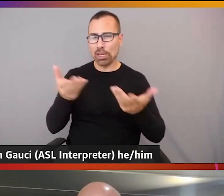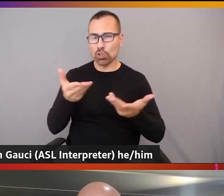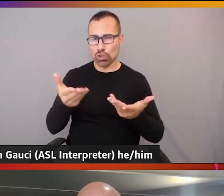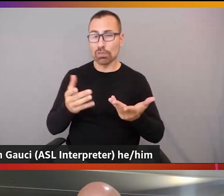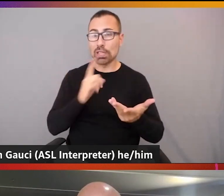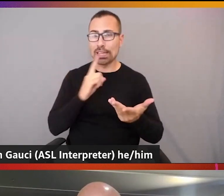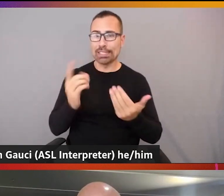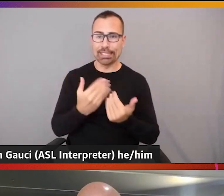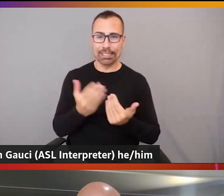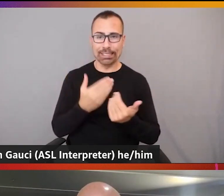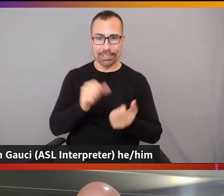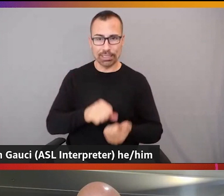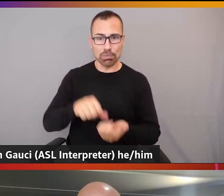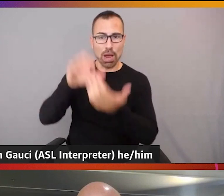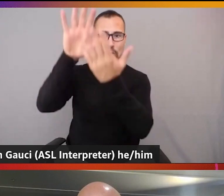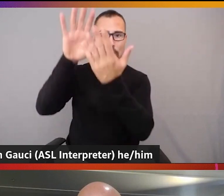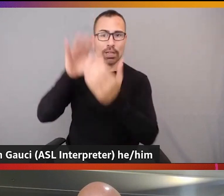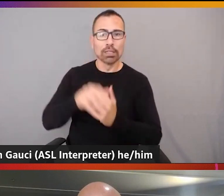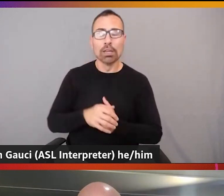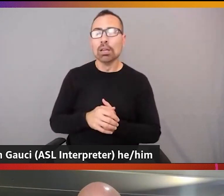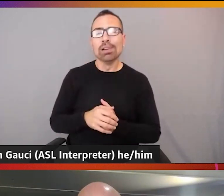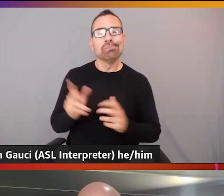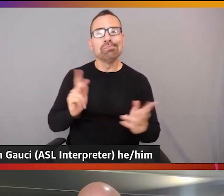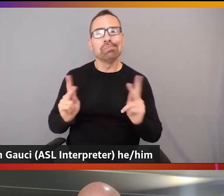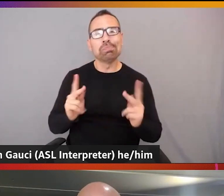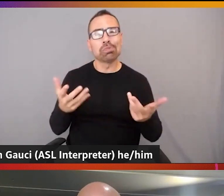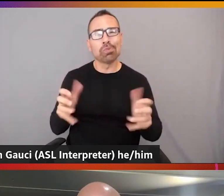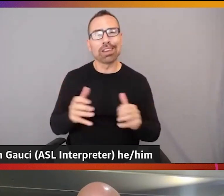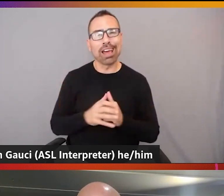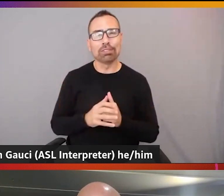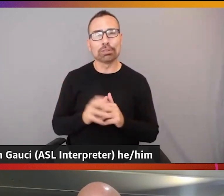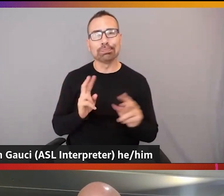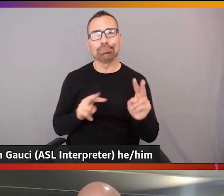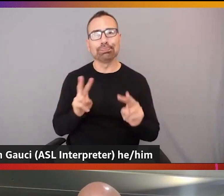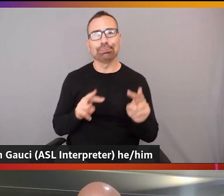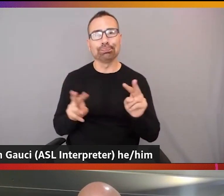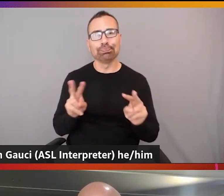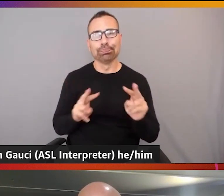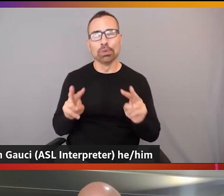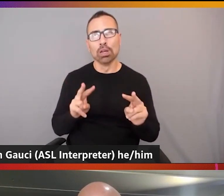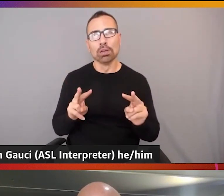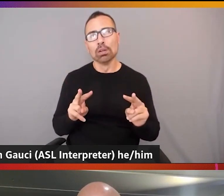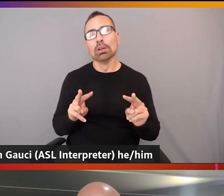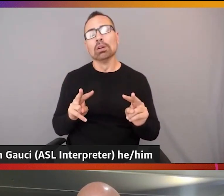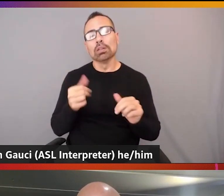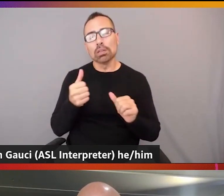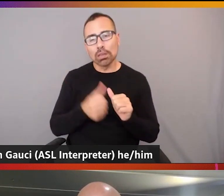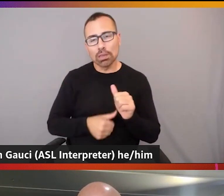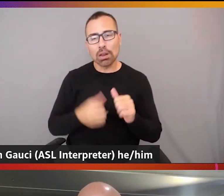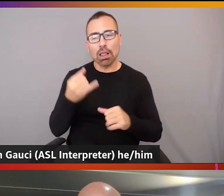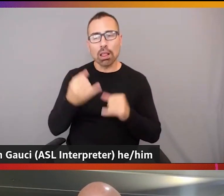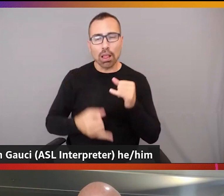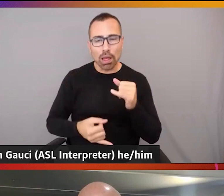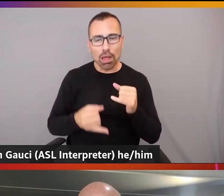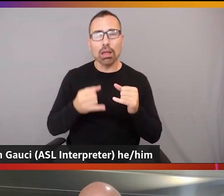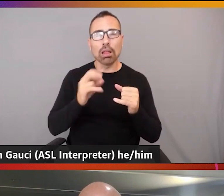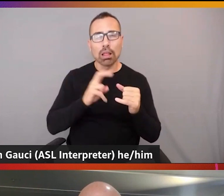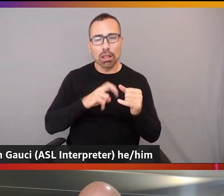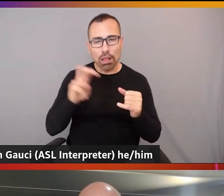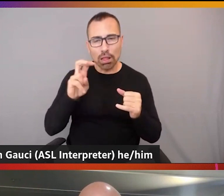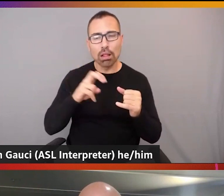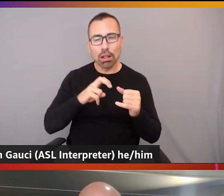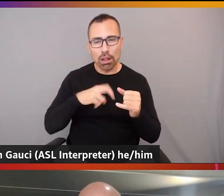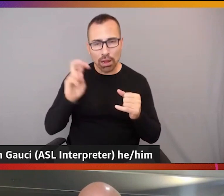data. People don't want to have to monitor the state of every last transaction that's going across from the source to the target. They don't